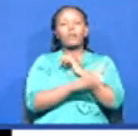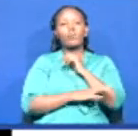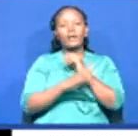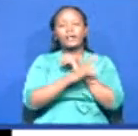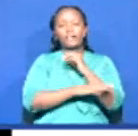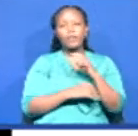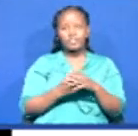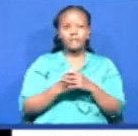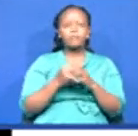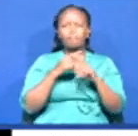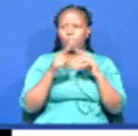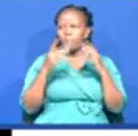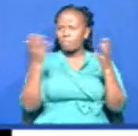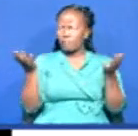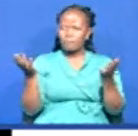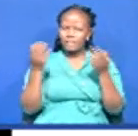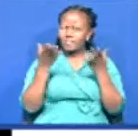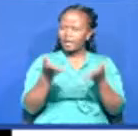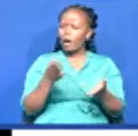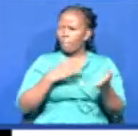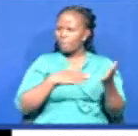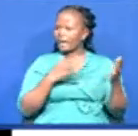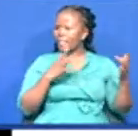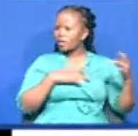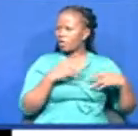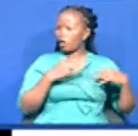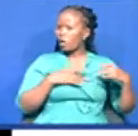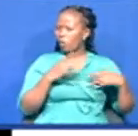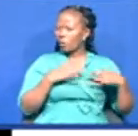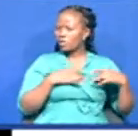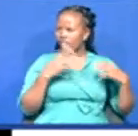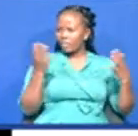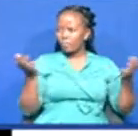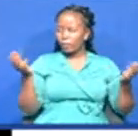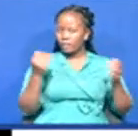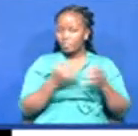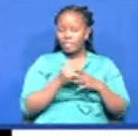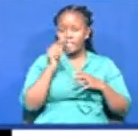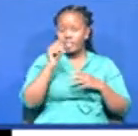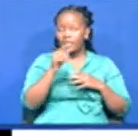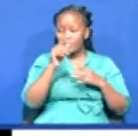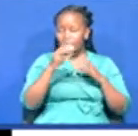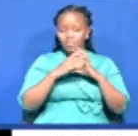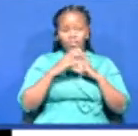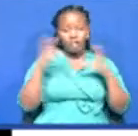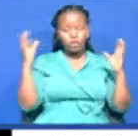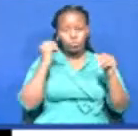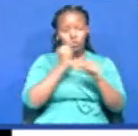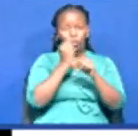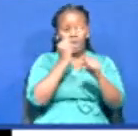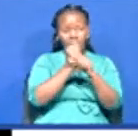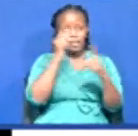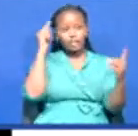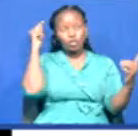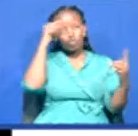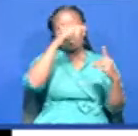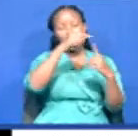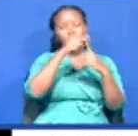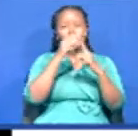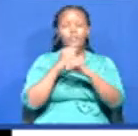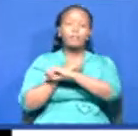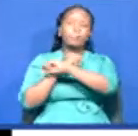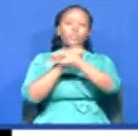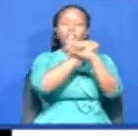then my bigger concern is, this is a huge effort towards protecting what is coming